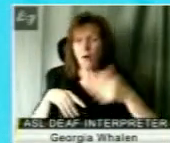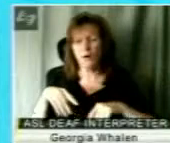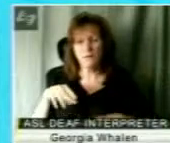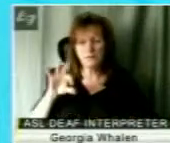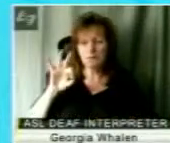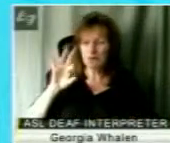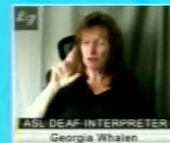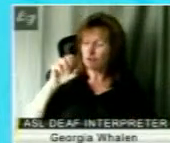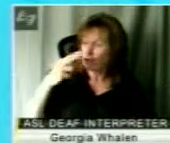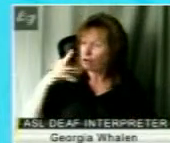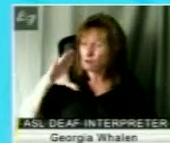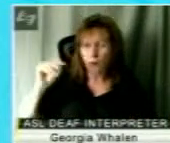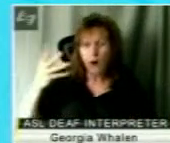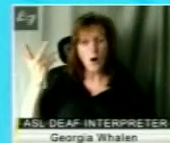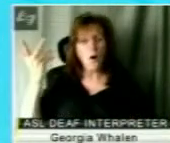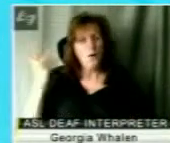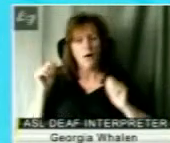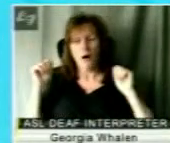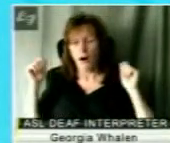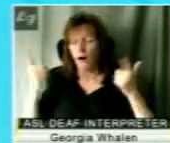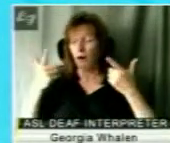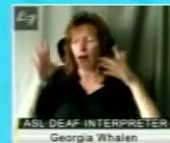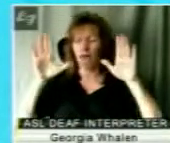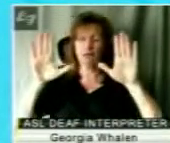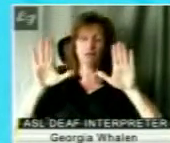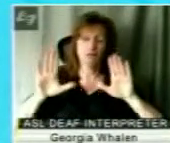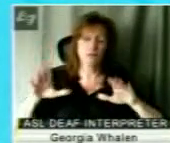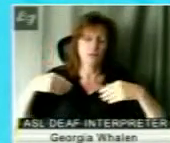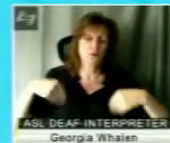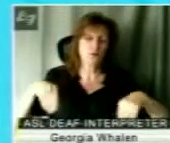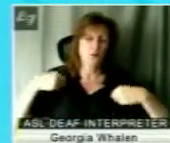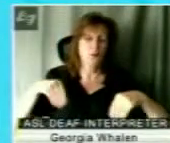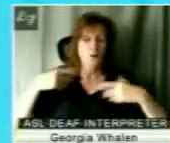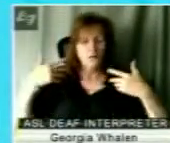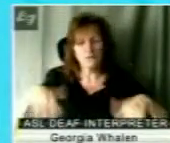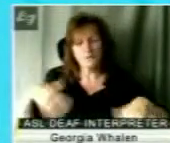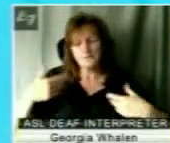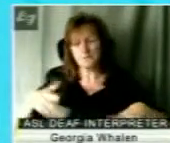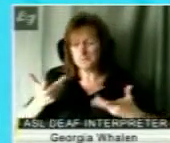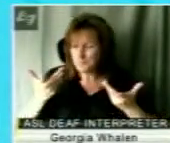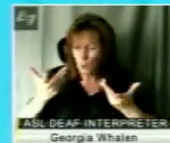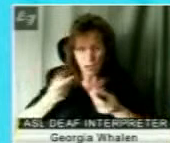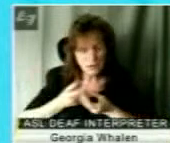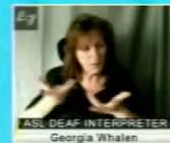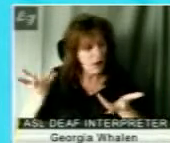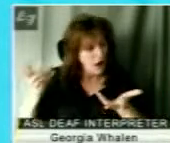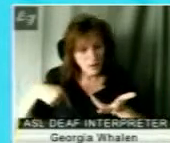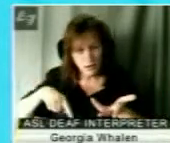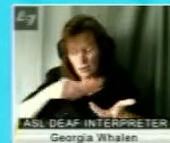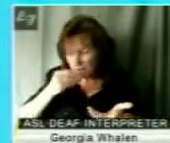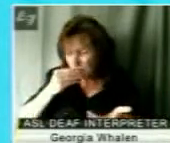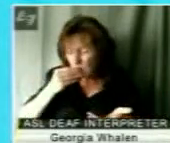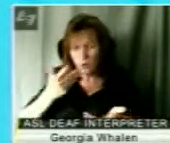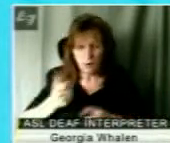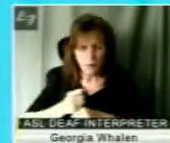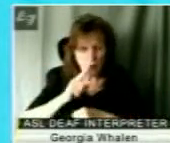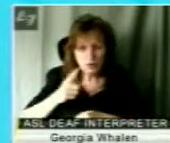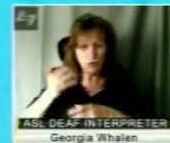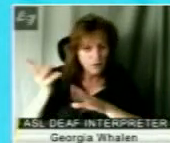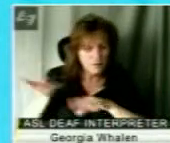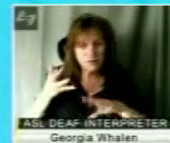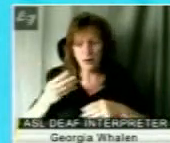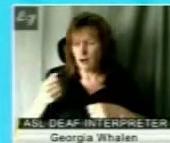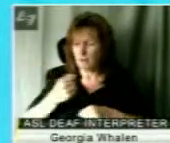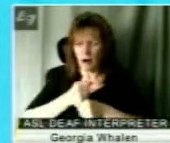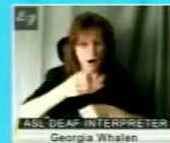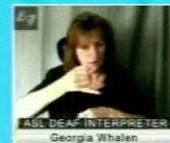Freshco's, or all those great stores that we all get our supplies at, all of them physical distancing and being protective of one another